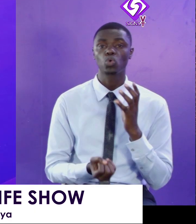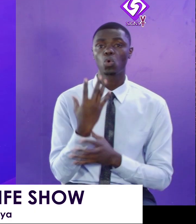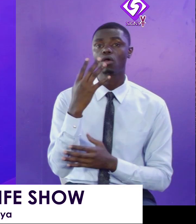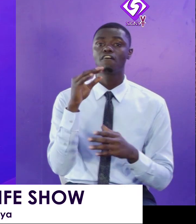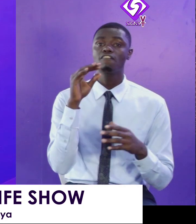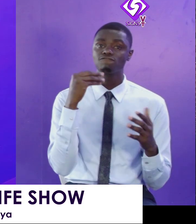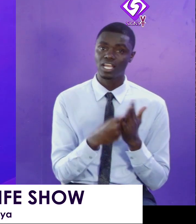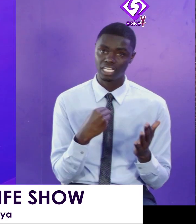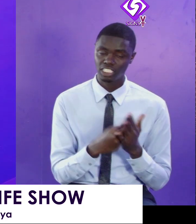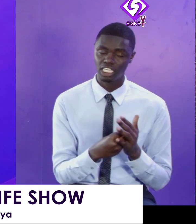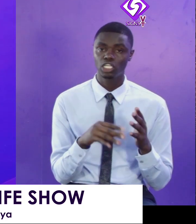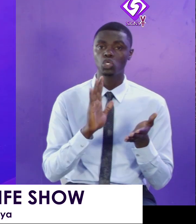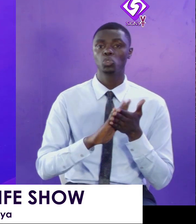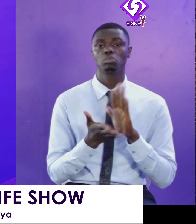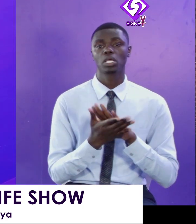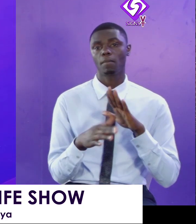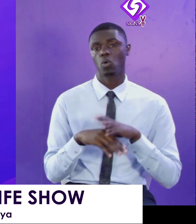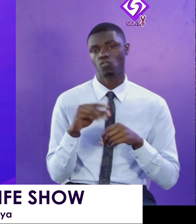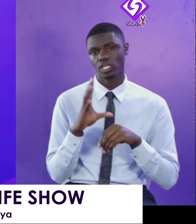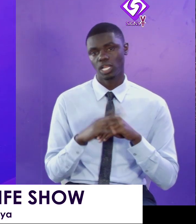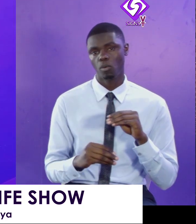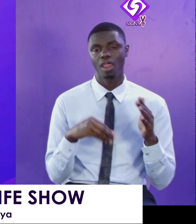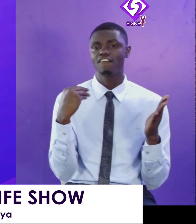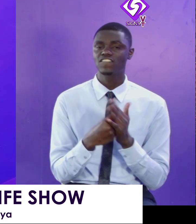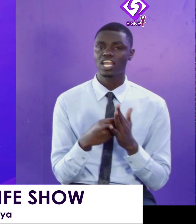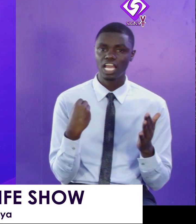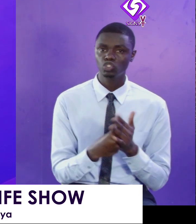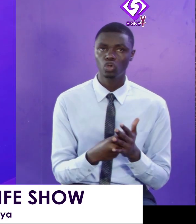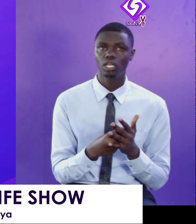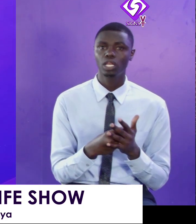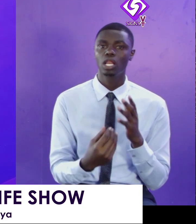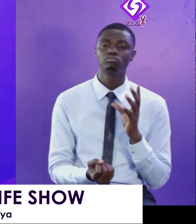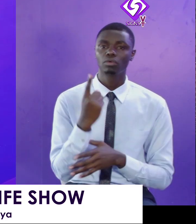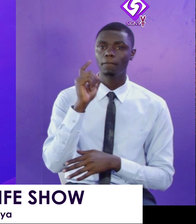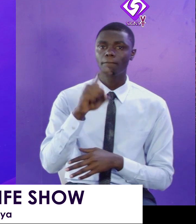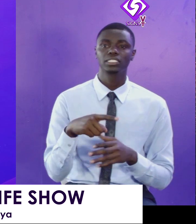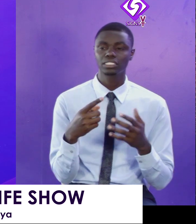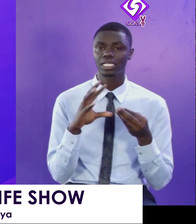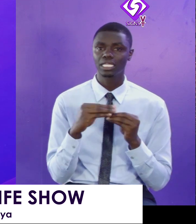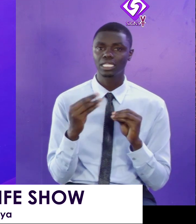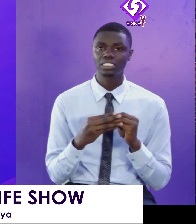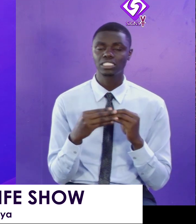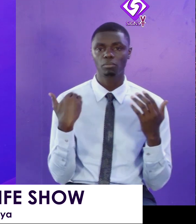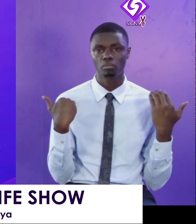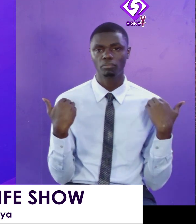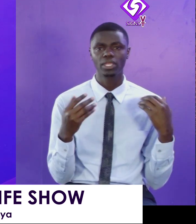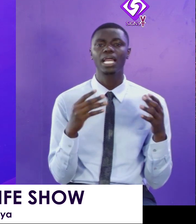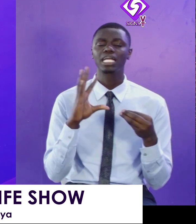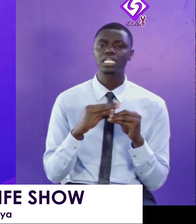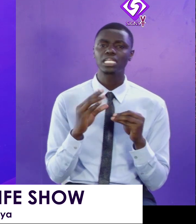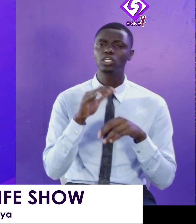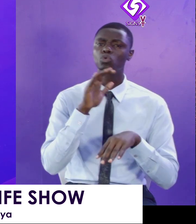comes. But financial growth demands some discomfort. Creating good habits is not for the